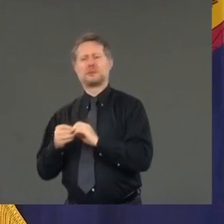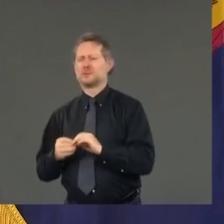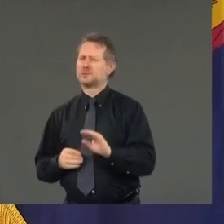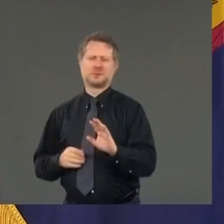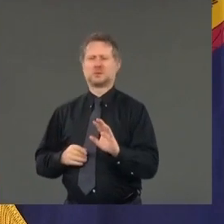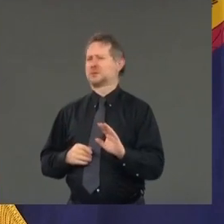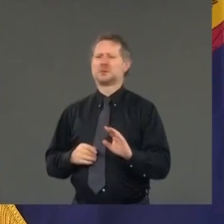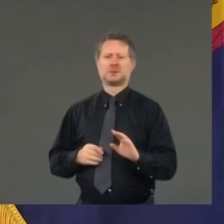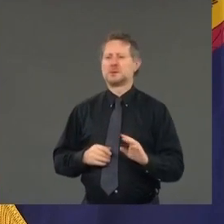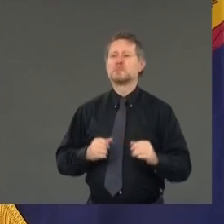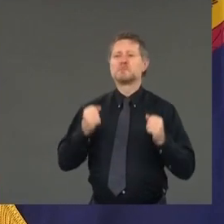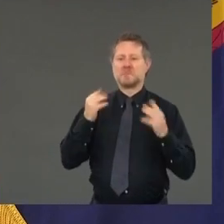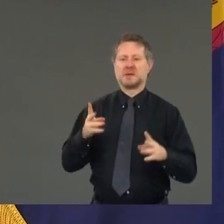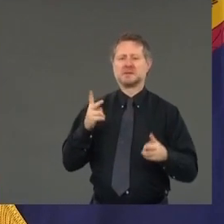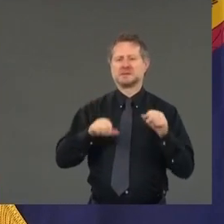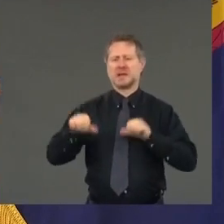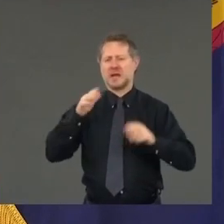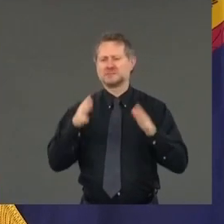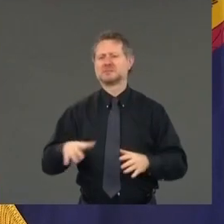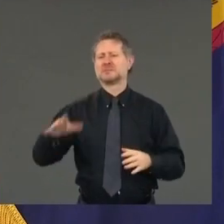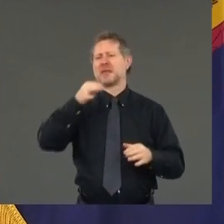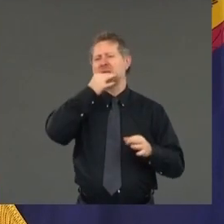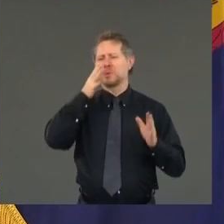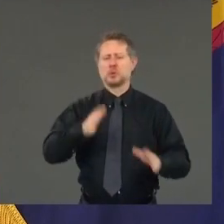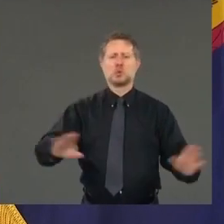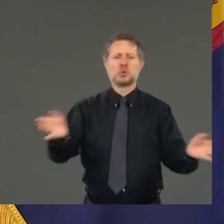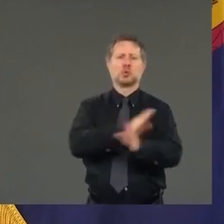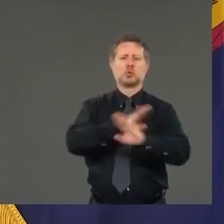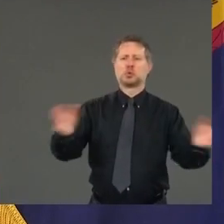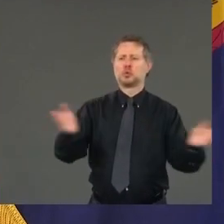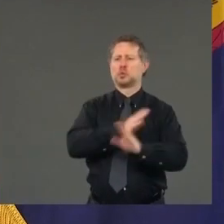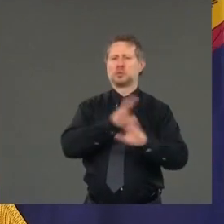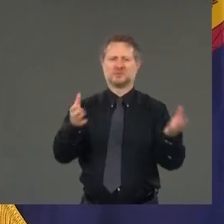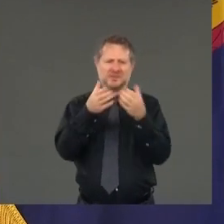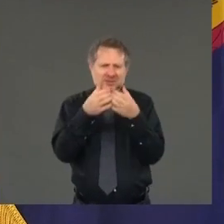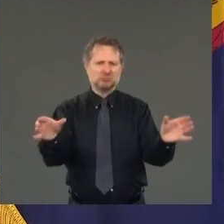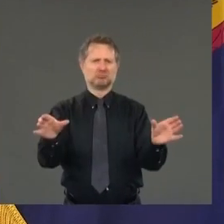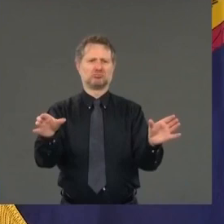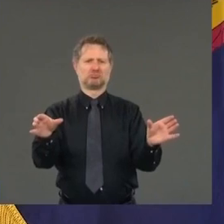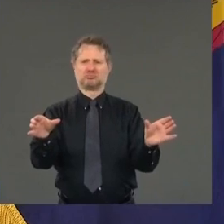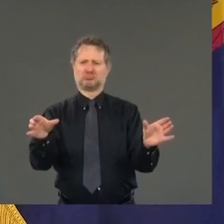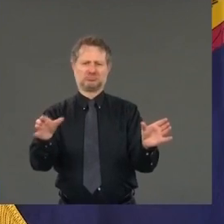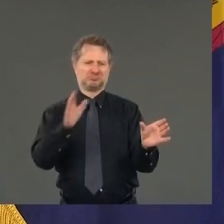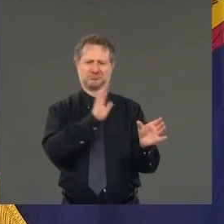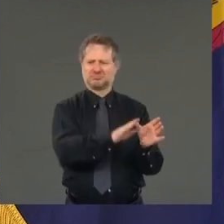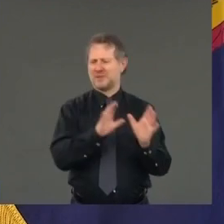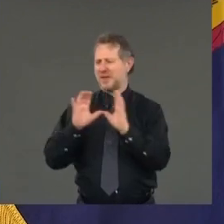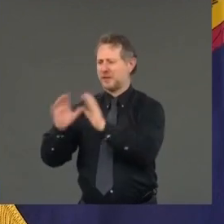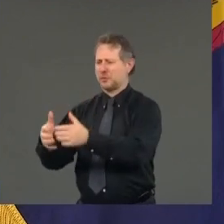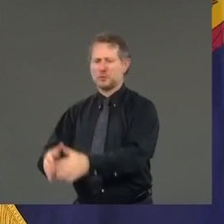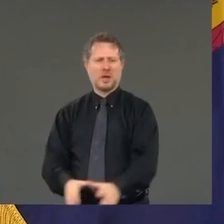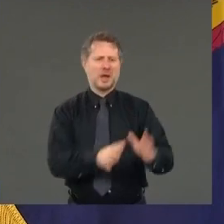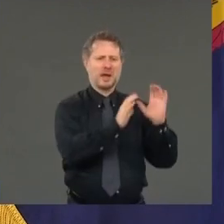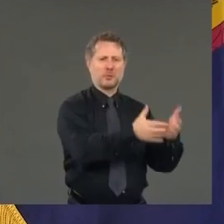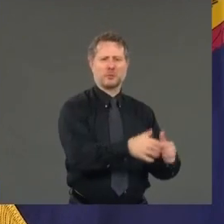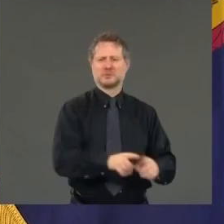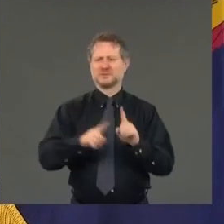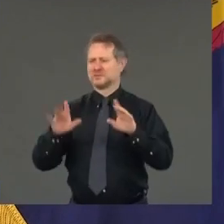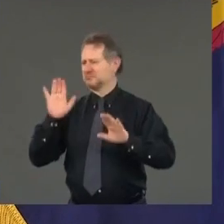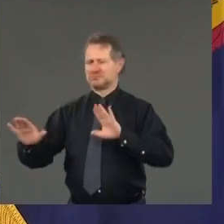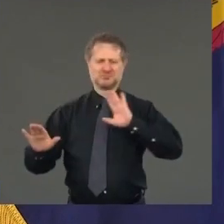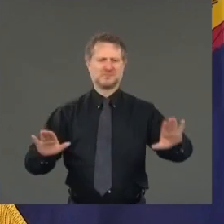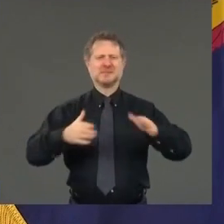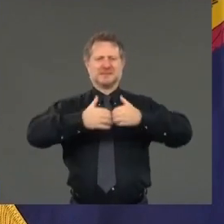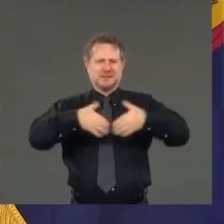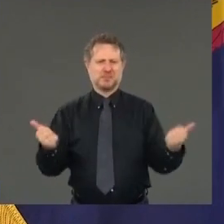of scientists and experts who say, don't put them together, because they're two different categories. They're two different answers.